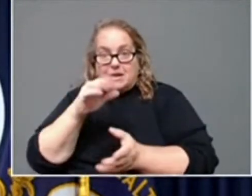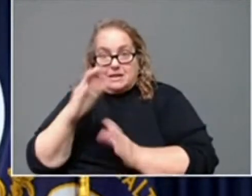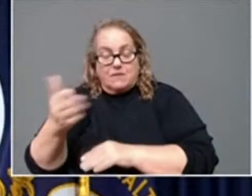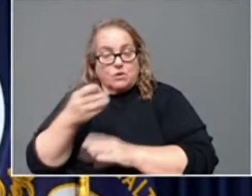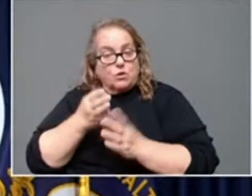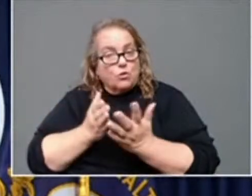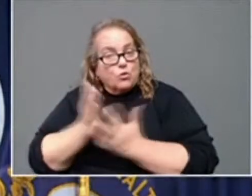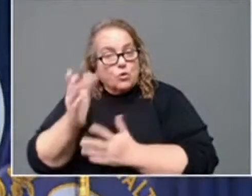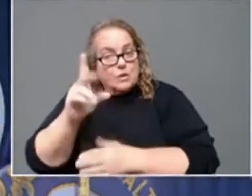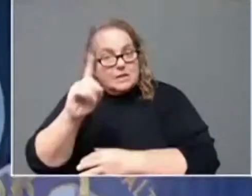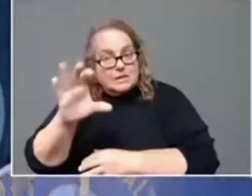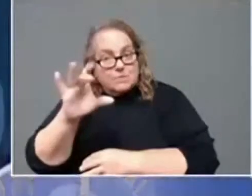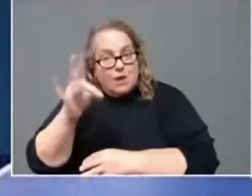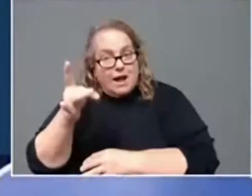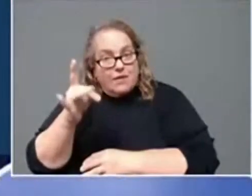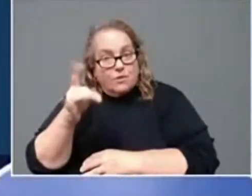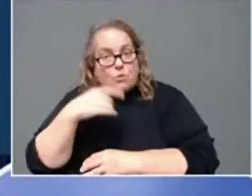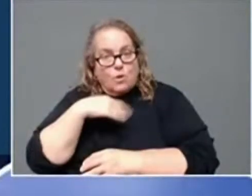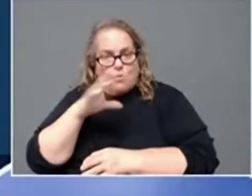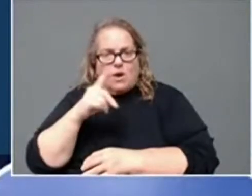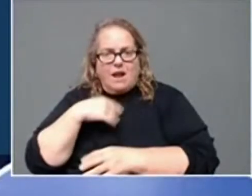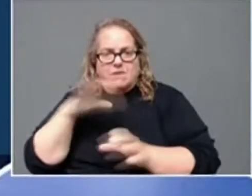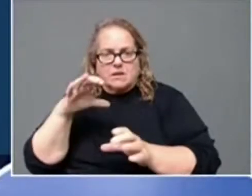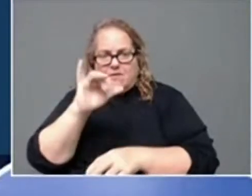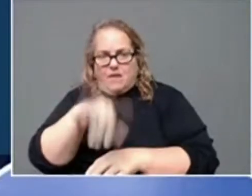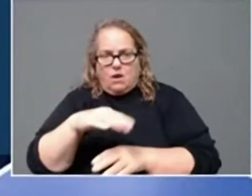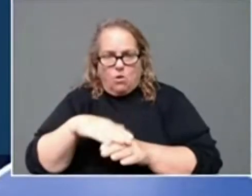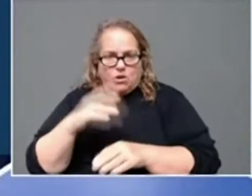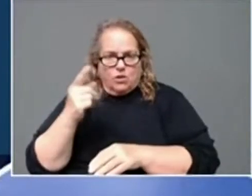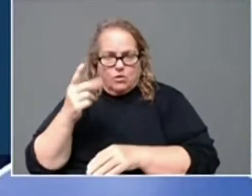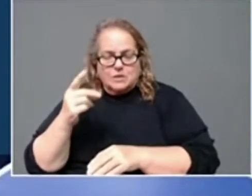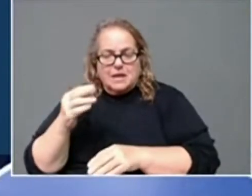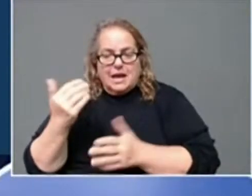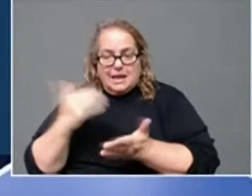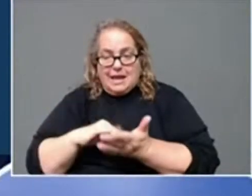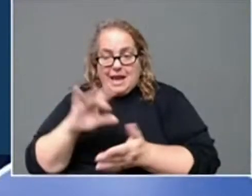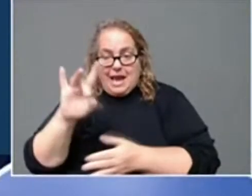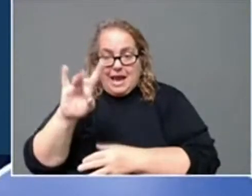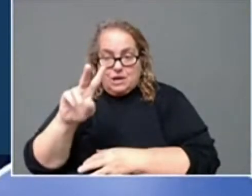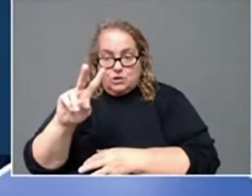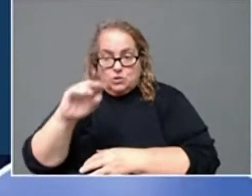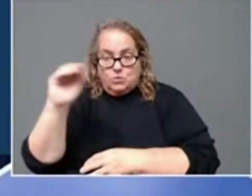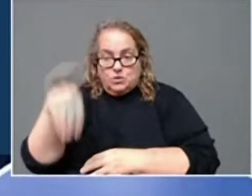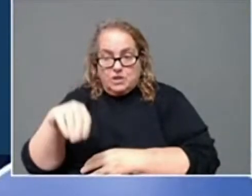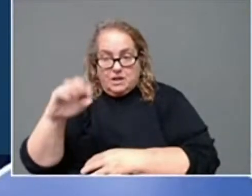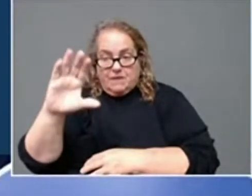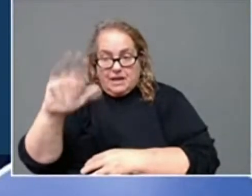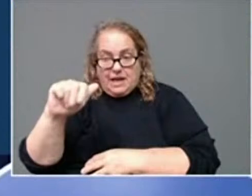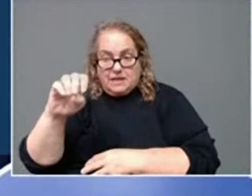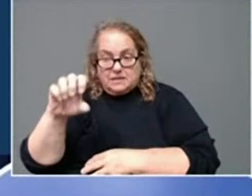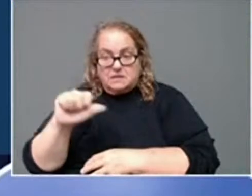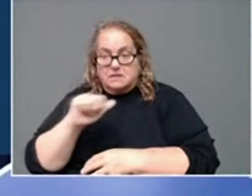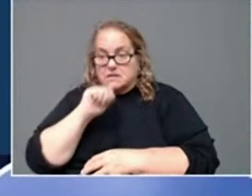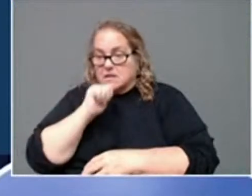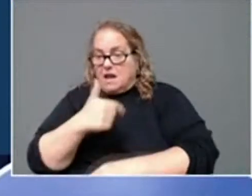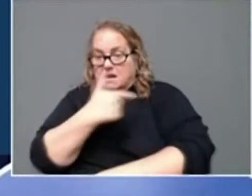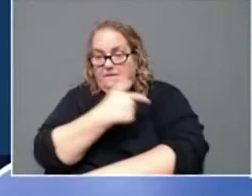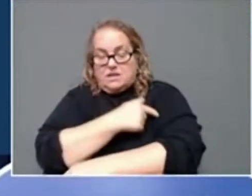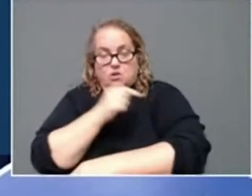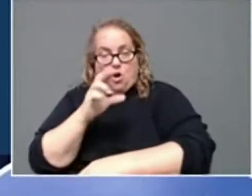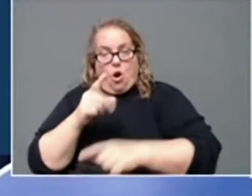this on Thursday. Again, 82% of cases, unvaccinated or only partially